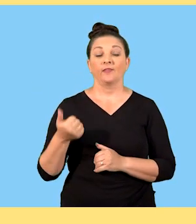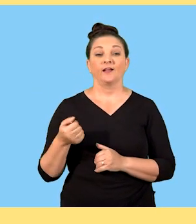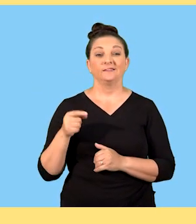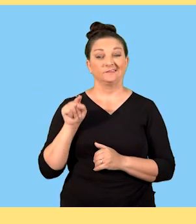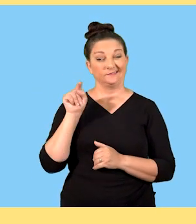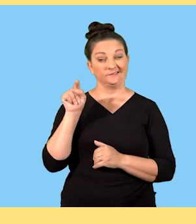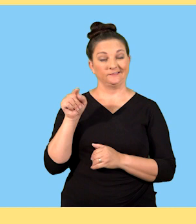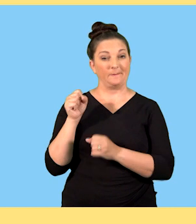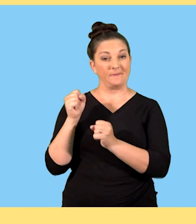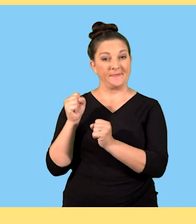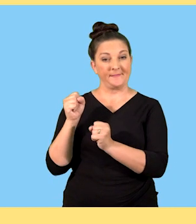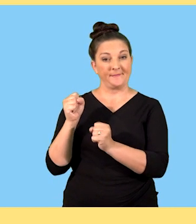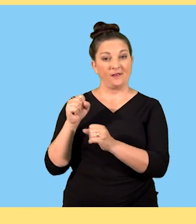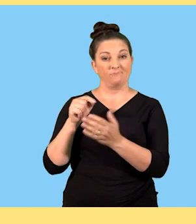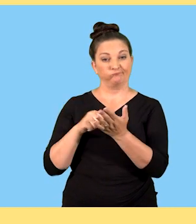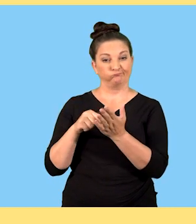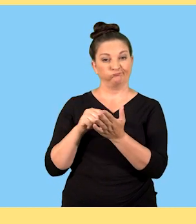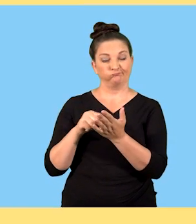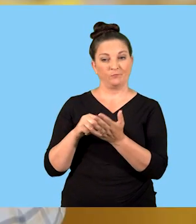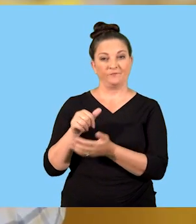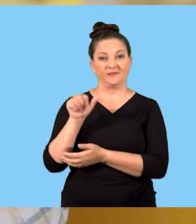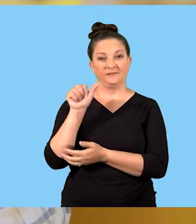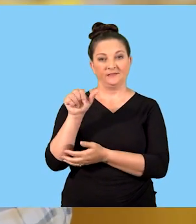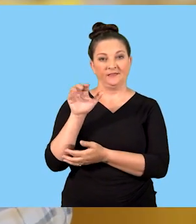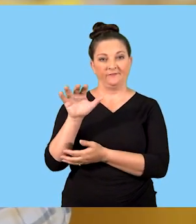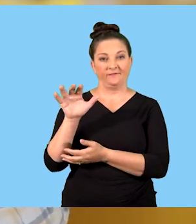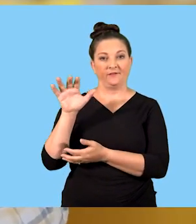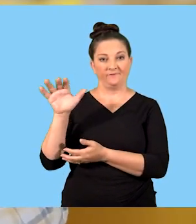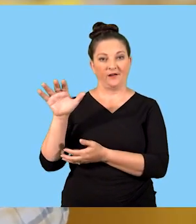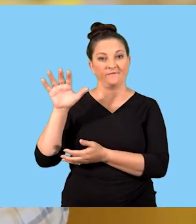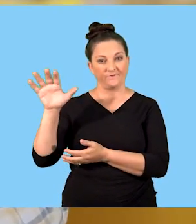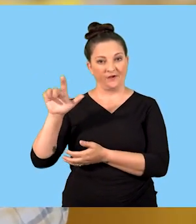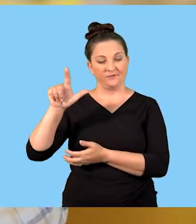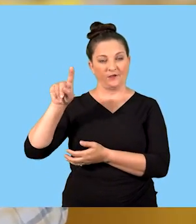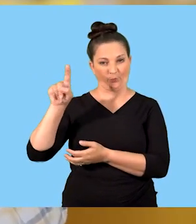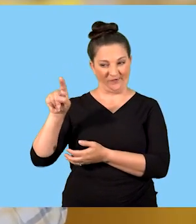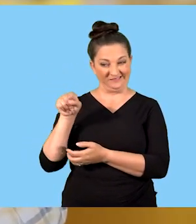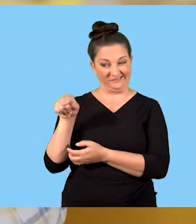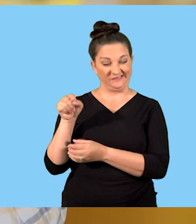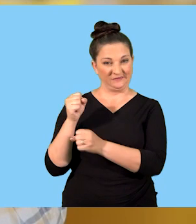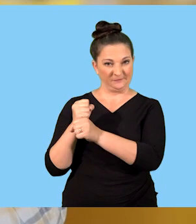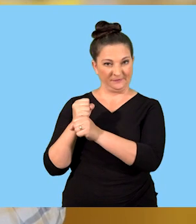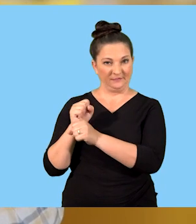655,571. Then keep that amount on your calculator. That is